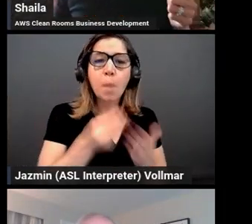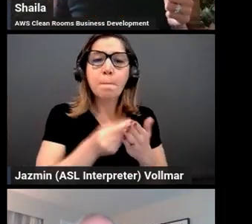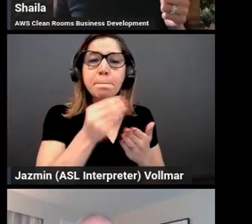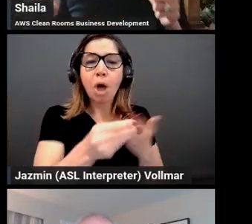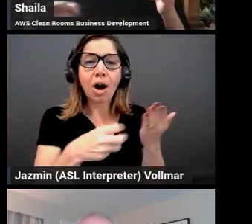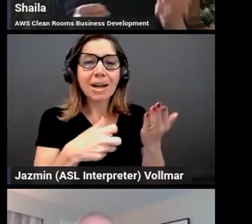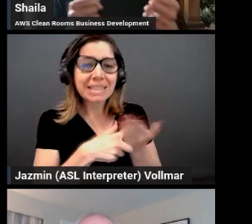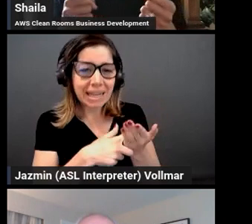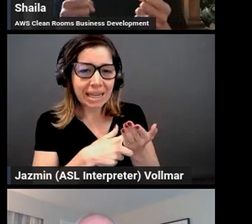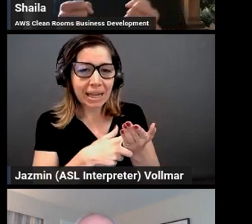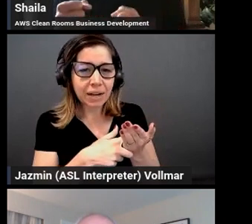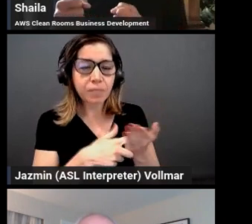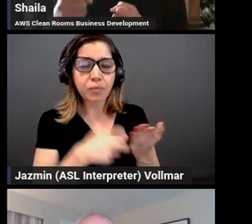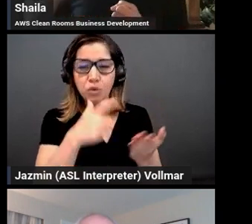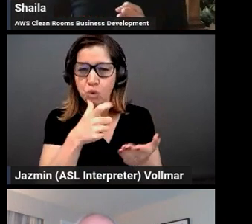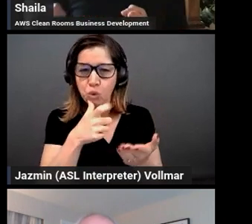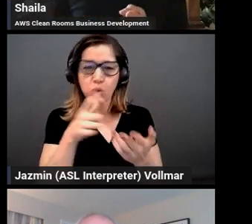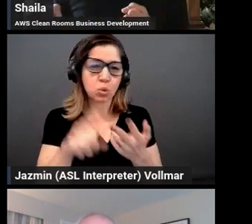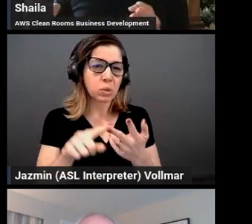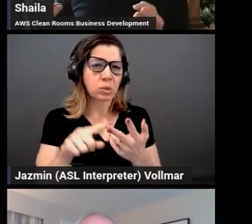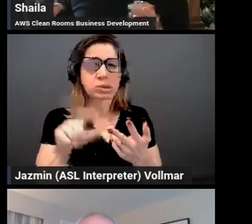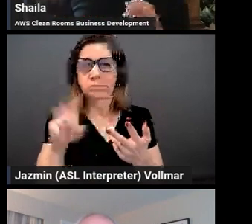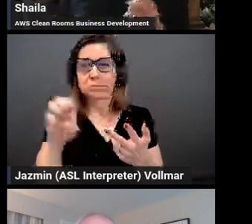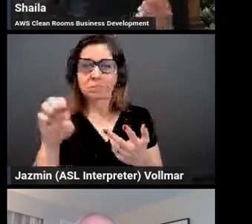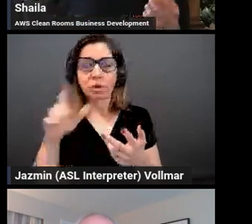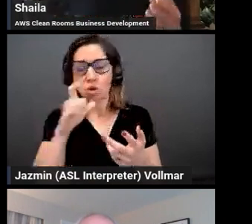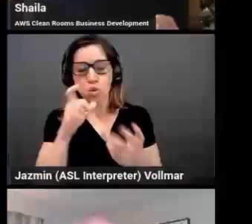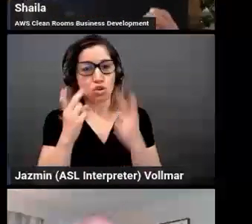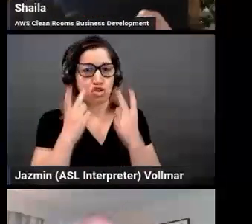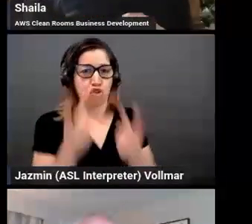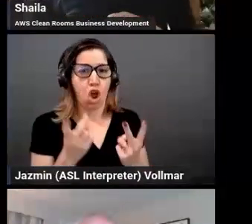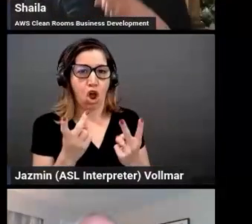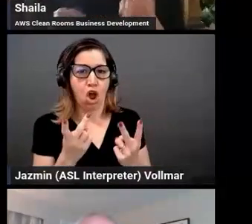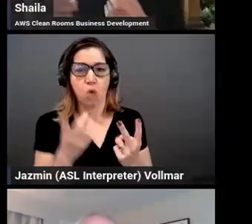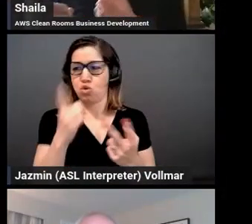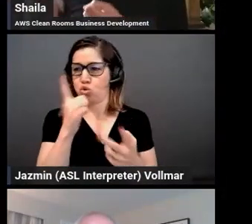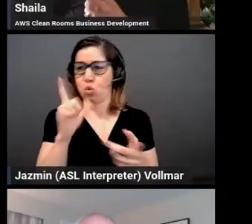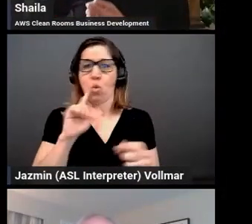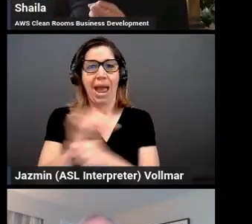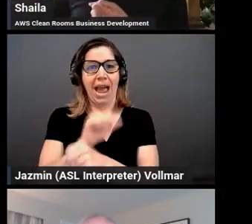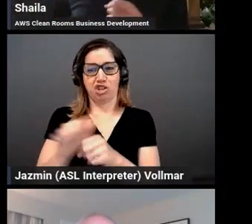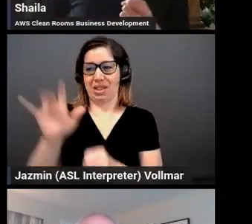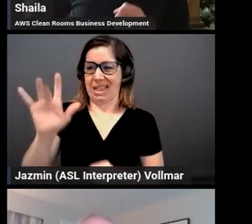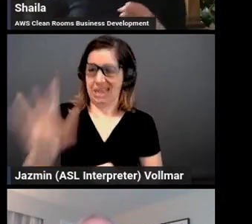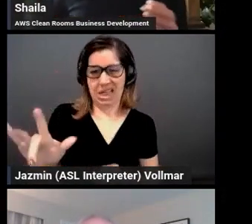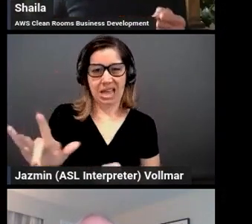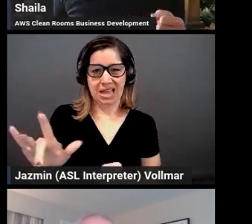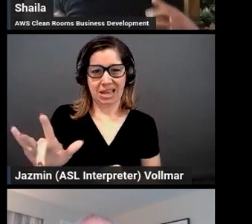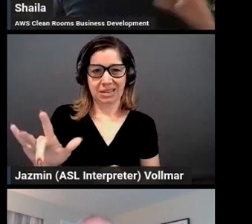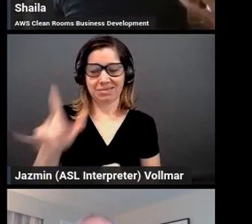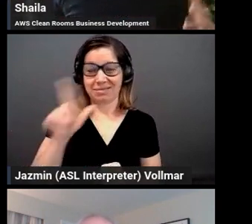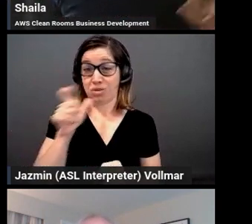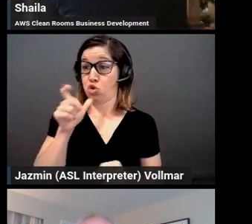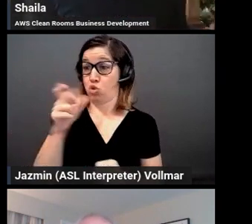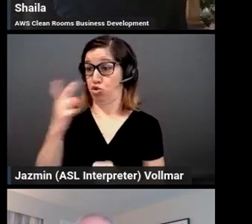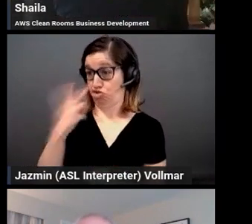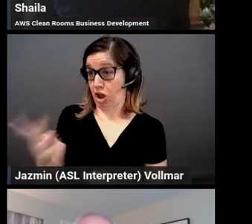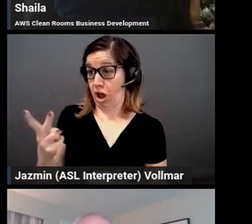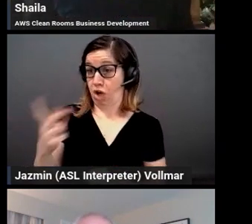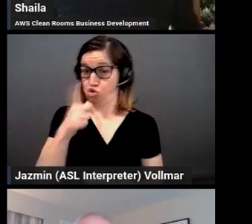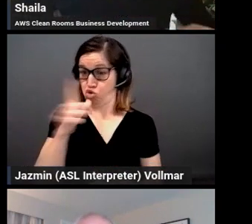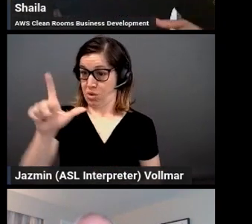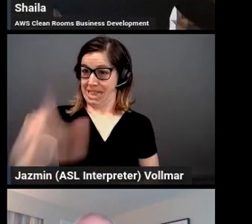exposed, who bought a ticket, who was exposed, and who actually clicked, who bought a ticket, who was exposed, who actually clicked, and who lives